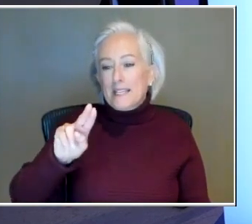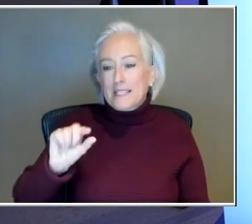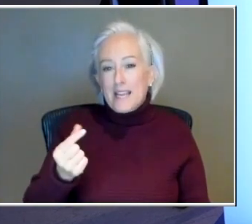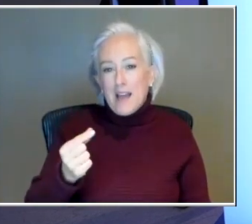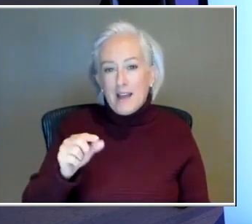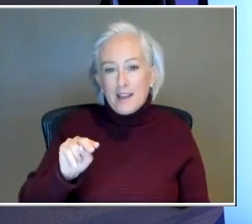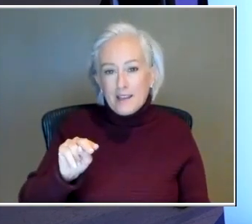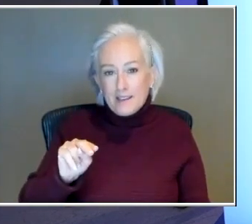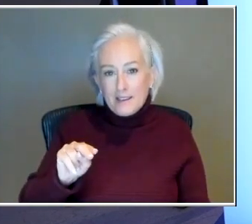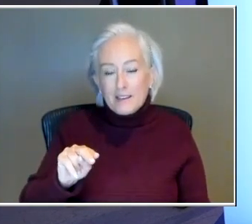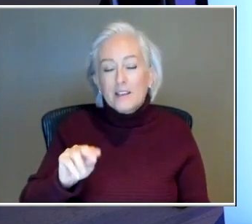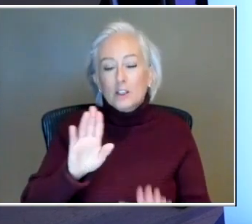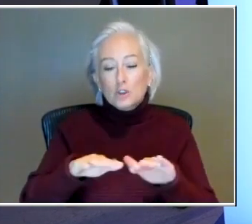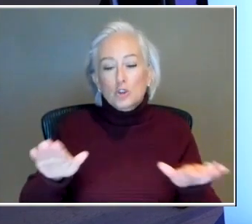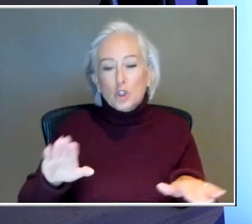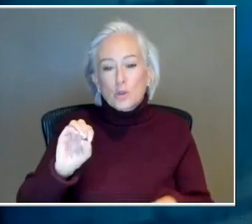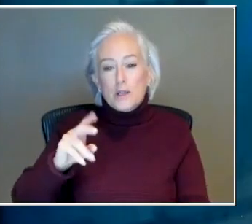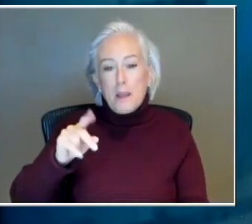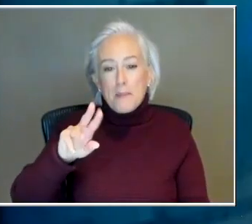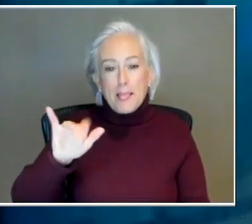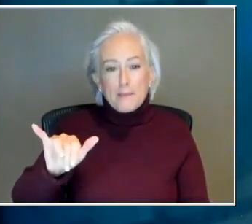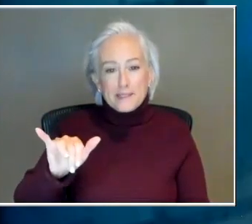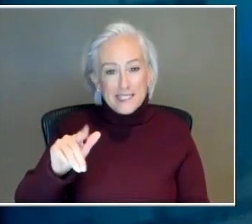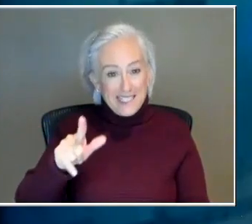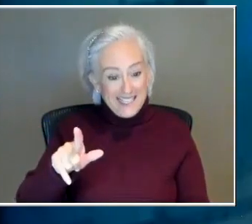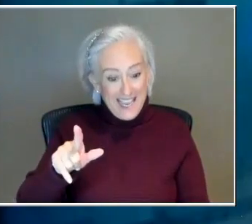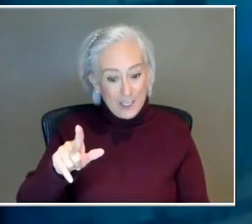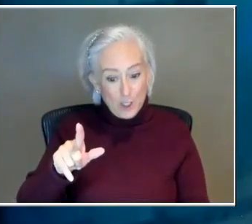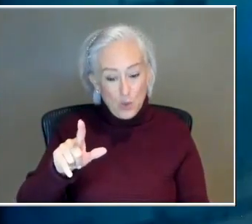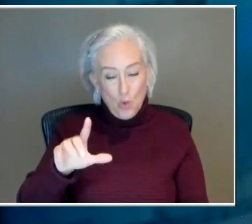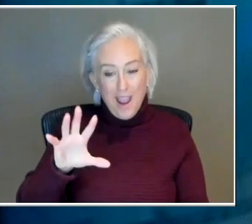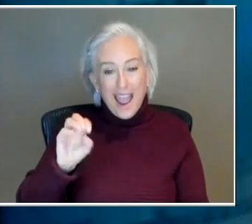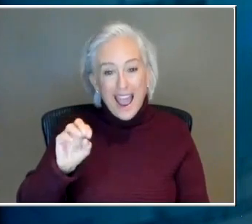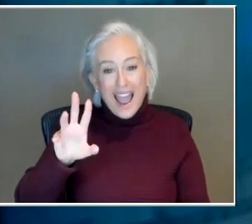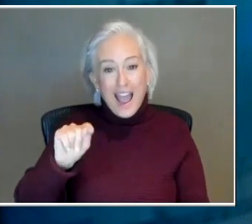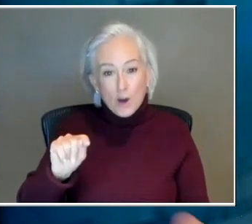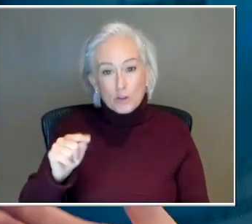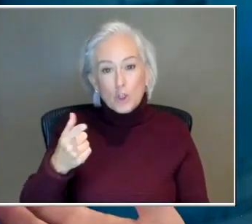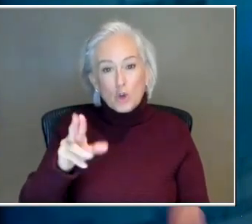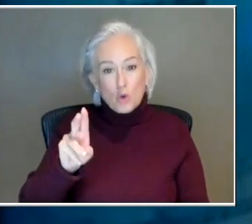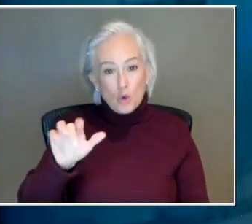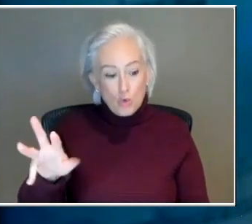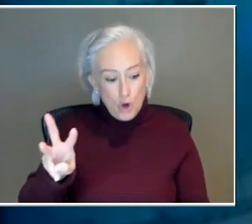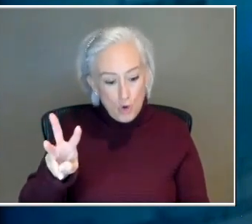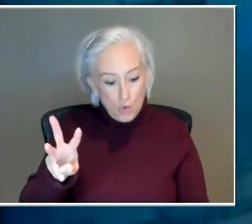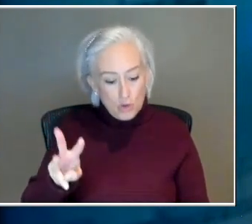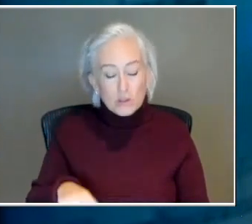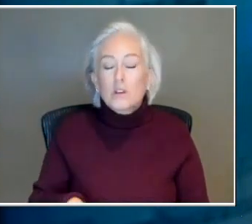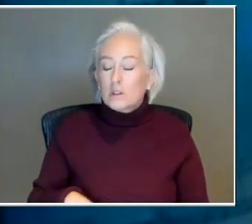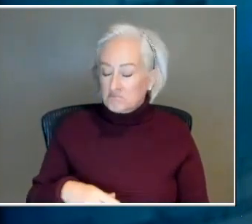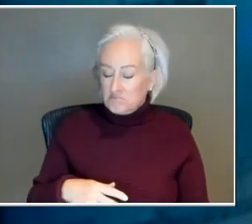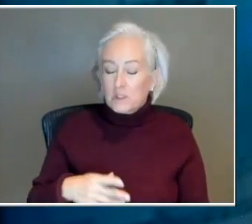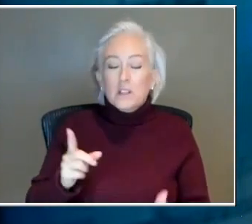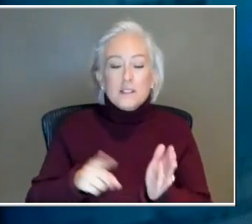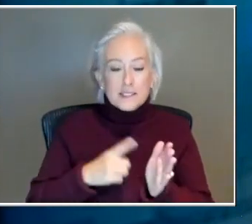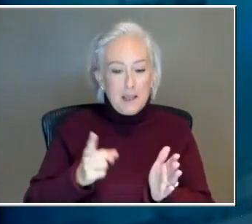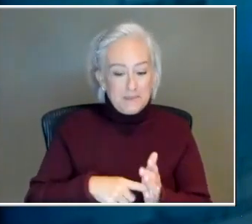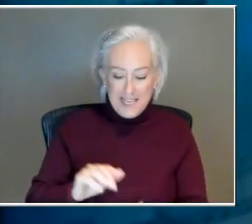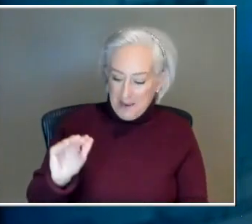outgrown? Yeah, so there are several epilepsies that begin in childhood that they do resolve by the time the patient's a young